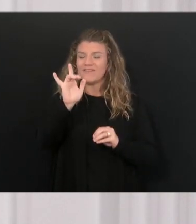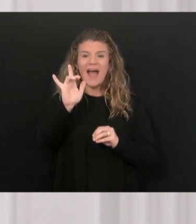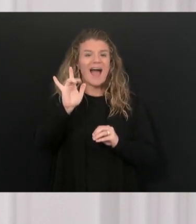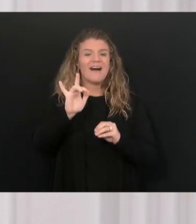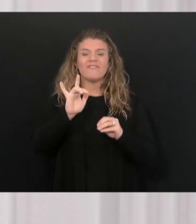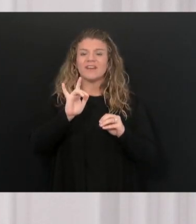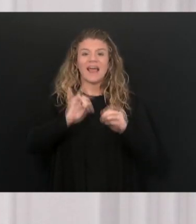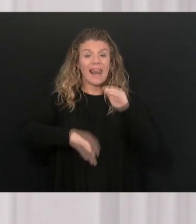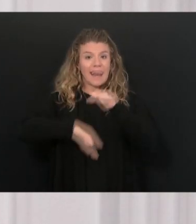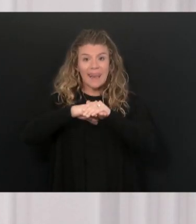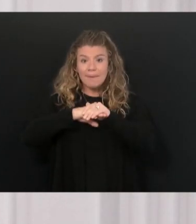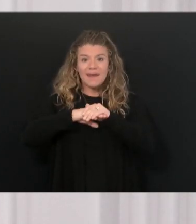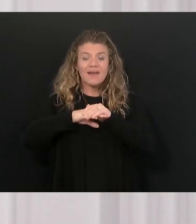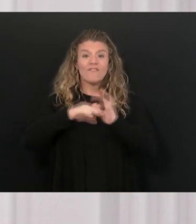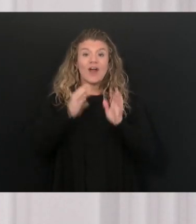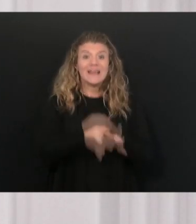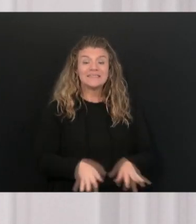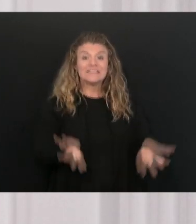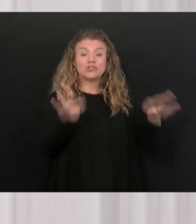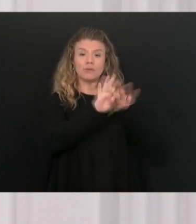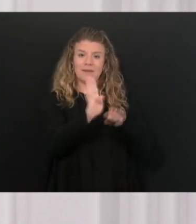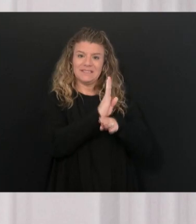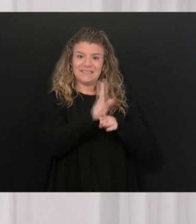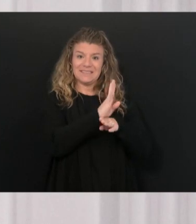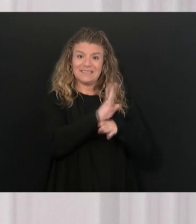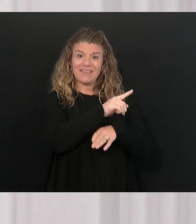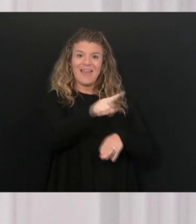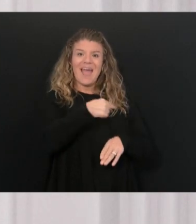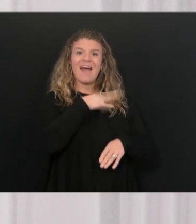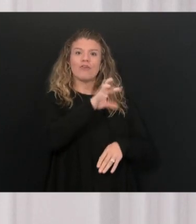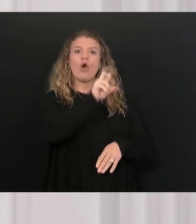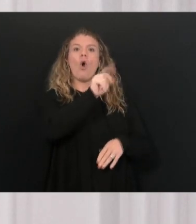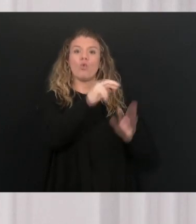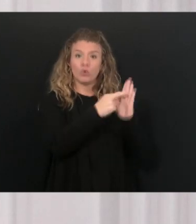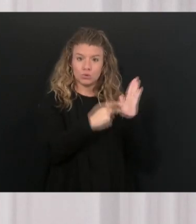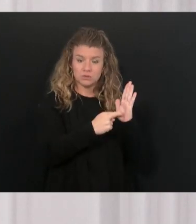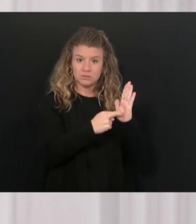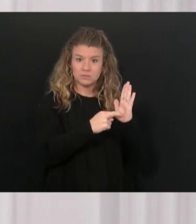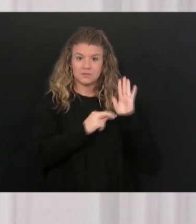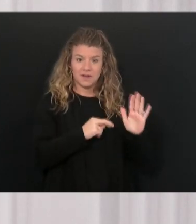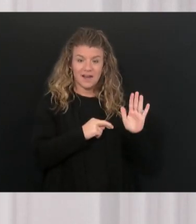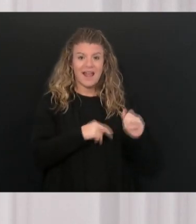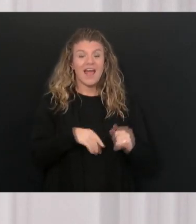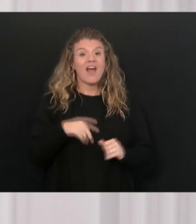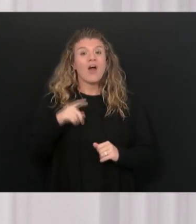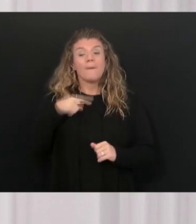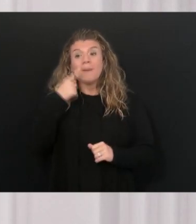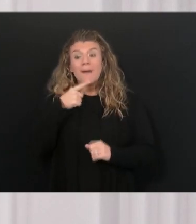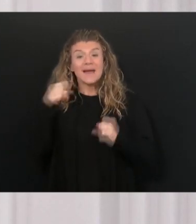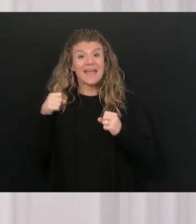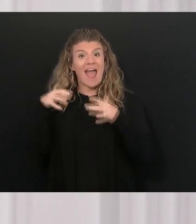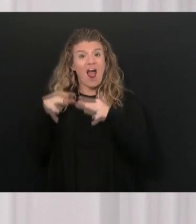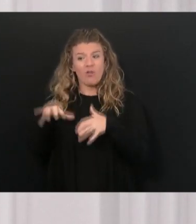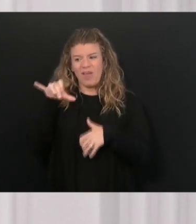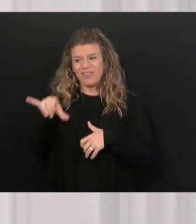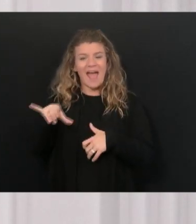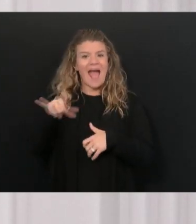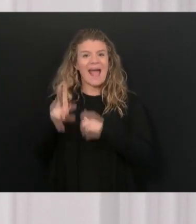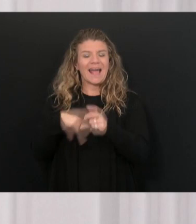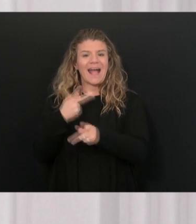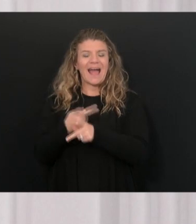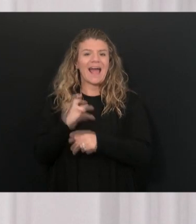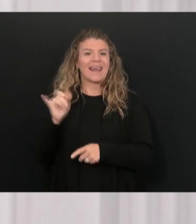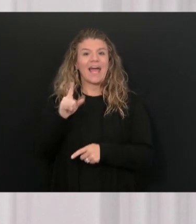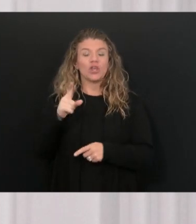public gathering limit on our essential businesses. The best example I could offer of a public gathering would be something just an ad